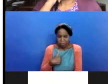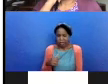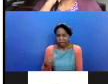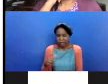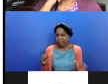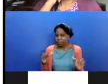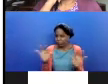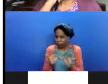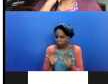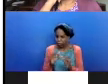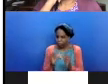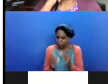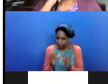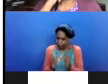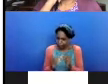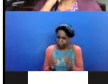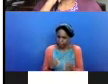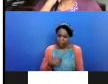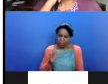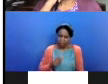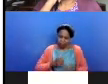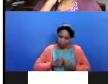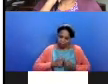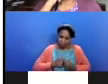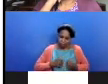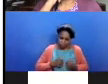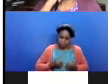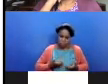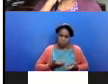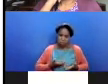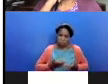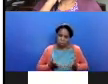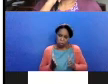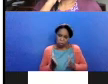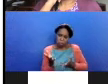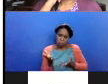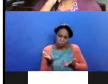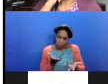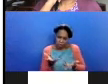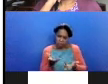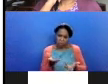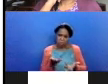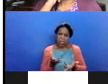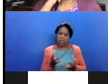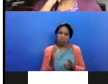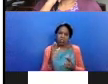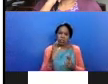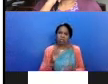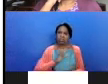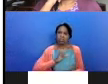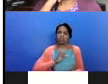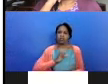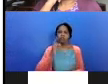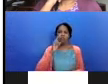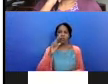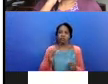So you can not respect yourself for, of course, perpetrating an abuse, but that you could respect yourself for repairing it. And that